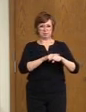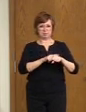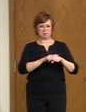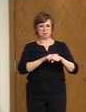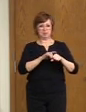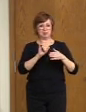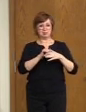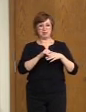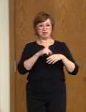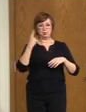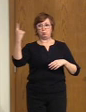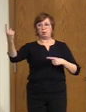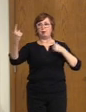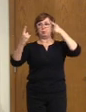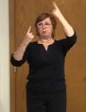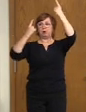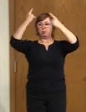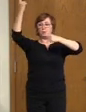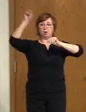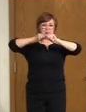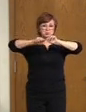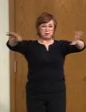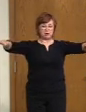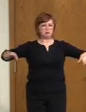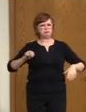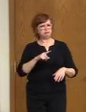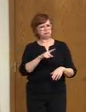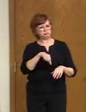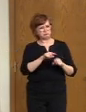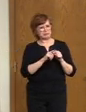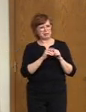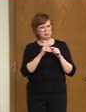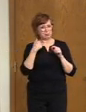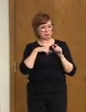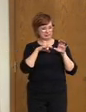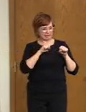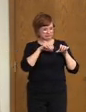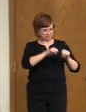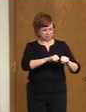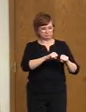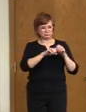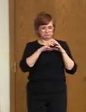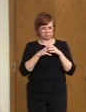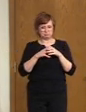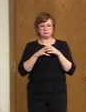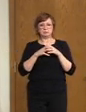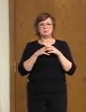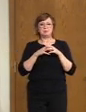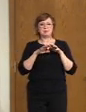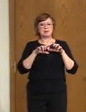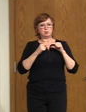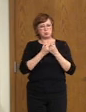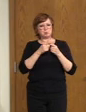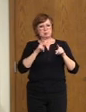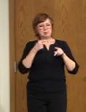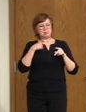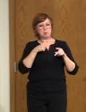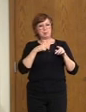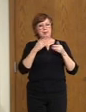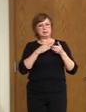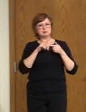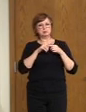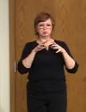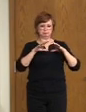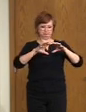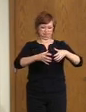as broad as the remainder of the province. But to Dr. Shahab's point, as we move through phase one and learn more about the logistics of using both the